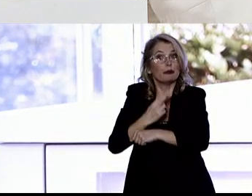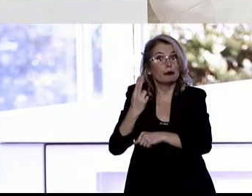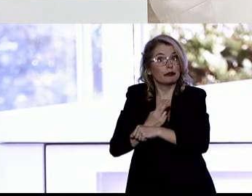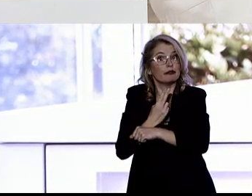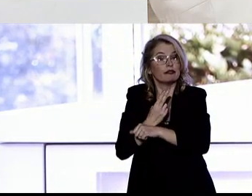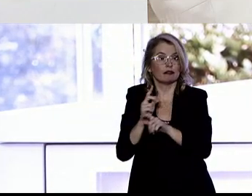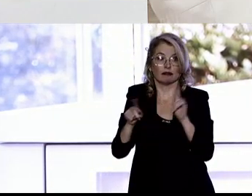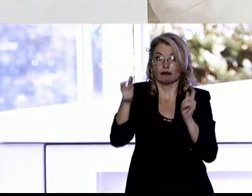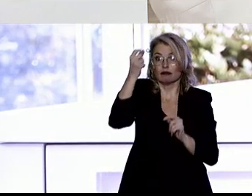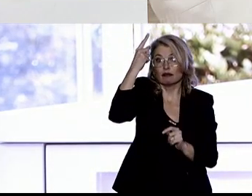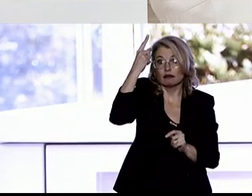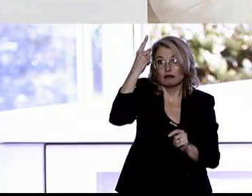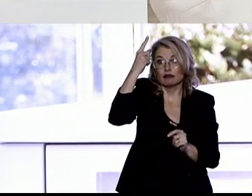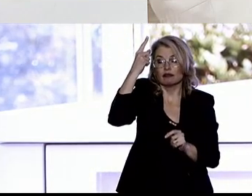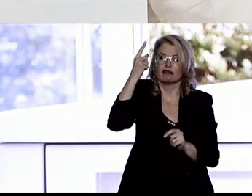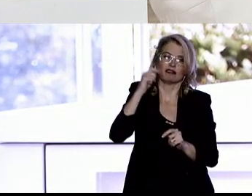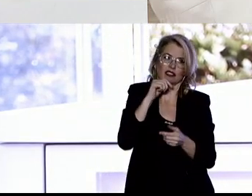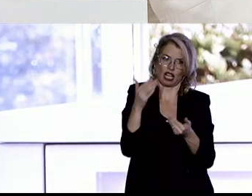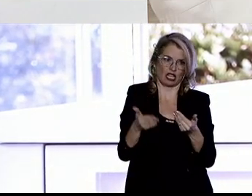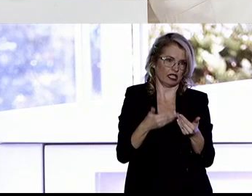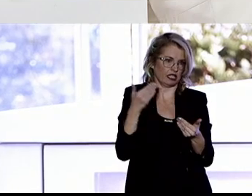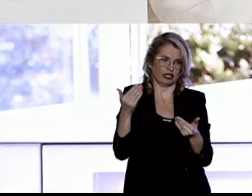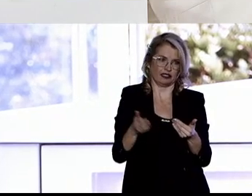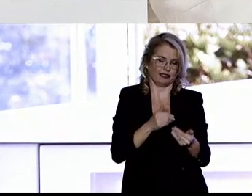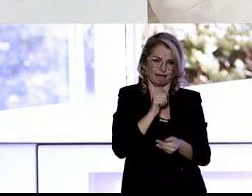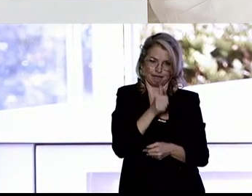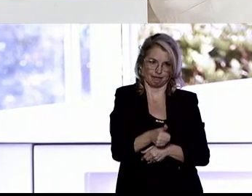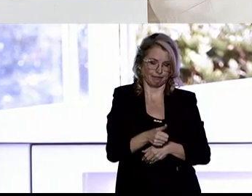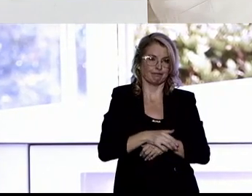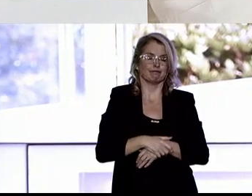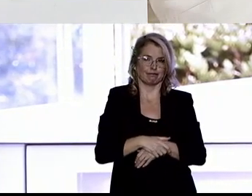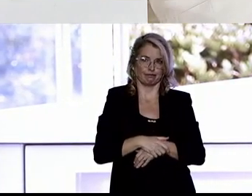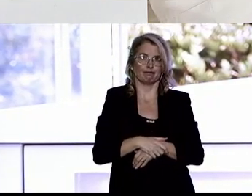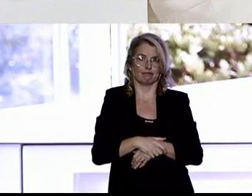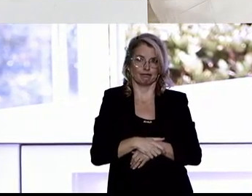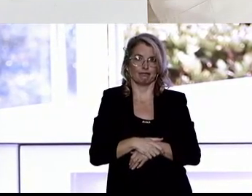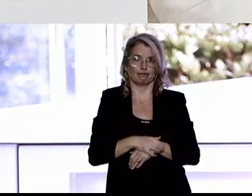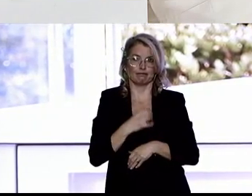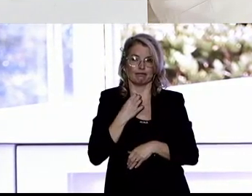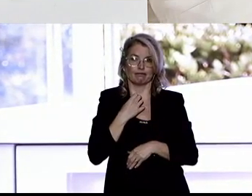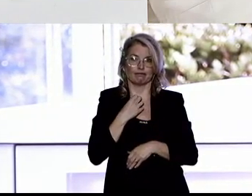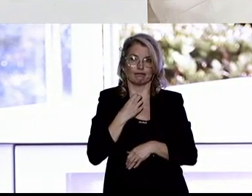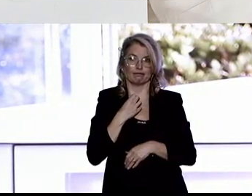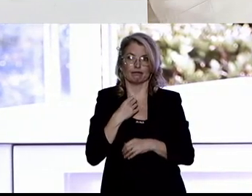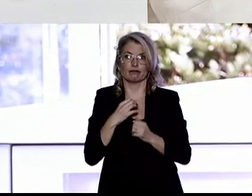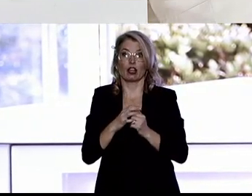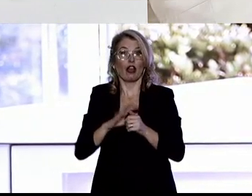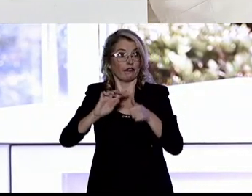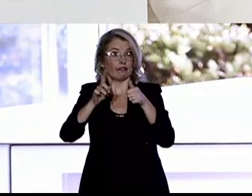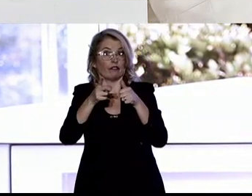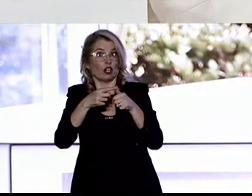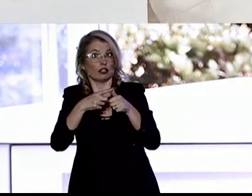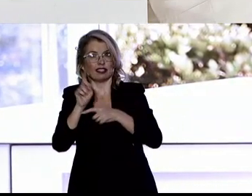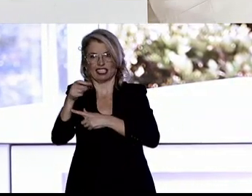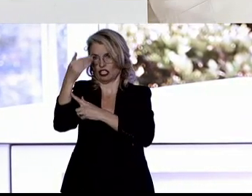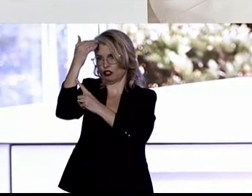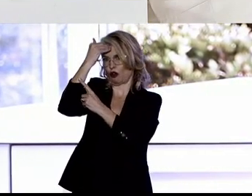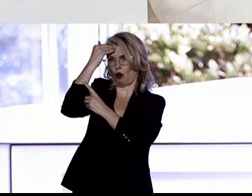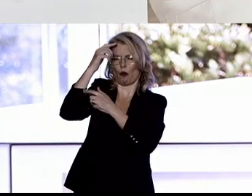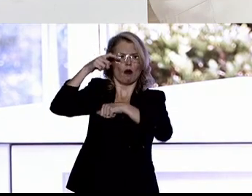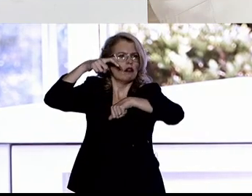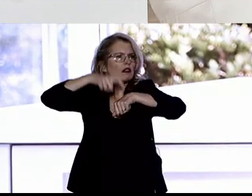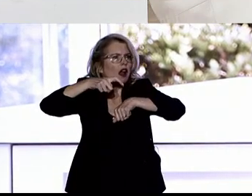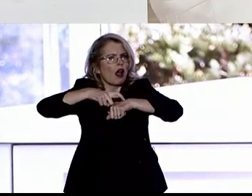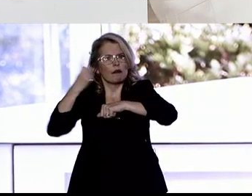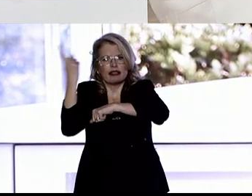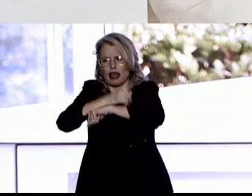usage. In practice, however, it's not always that easy. First, we have to know what time